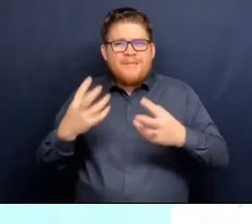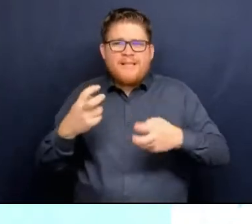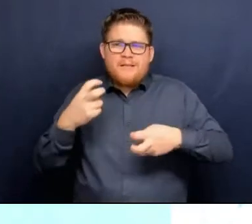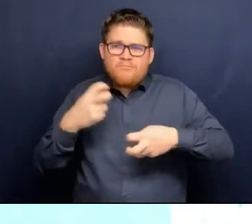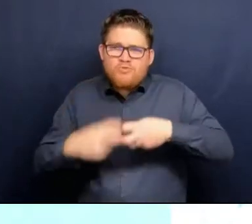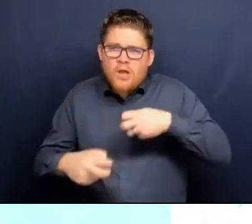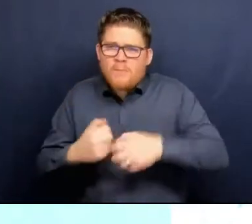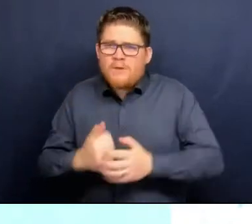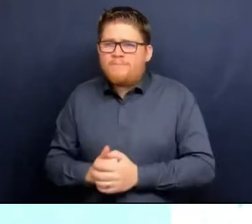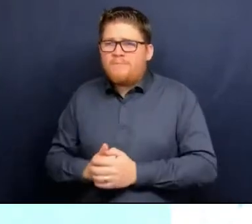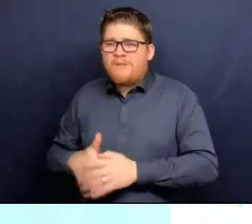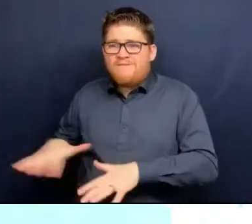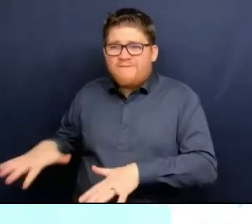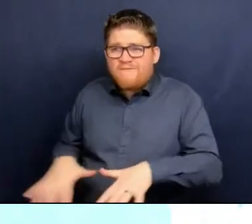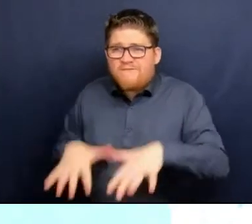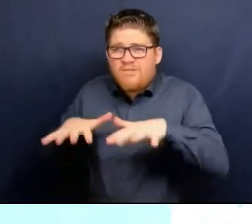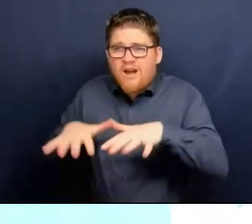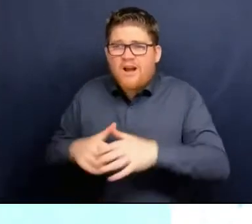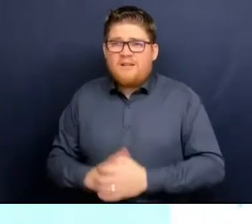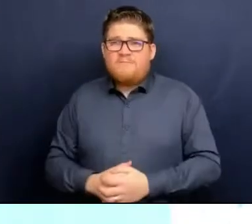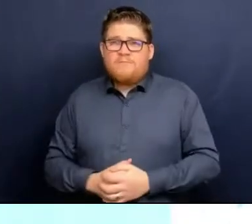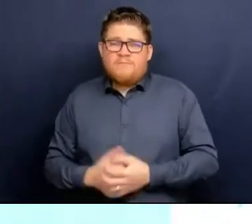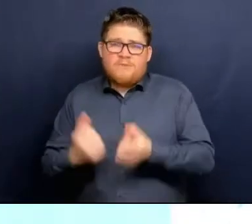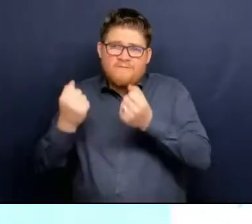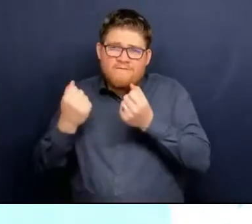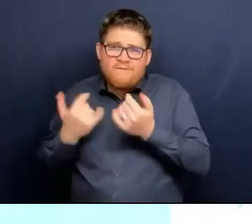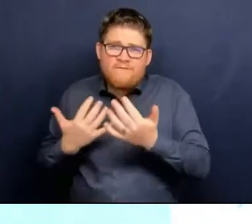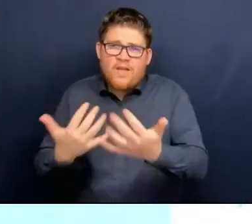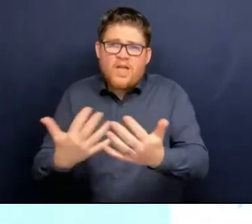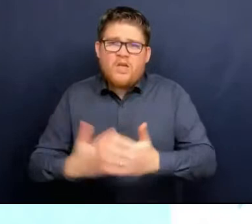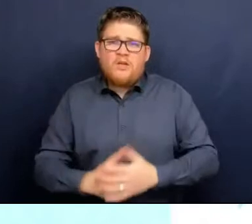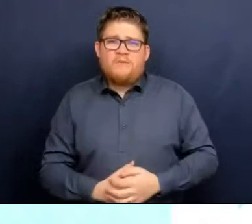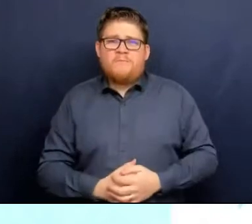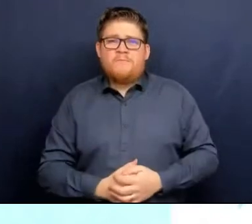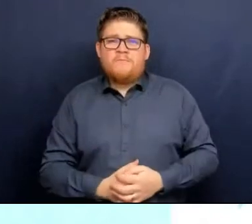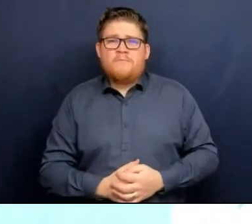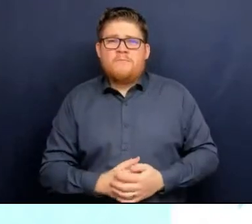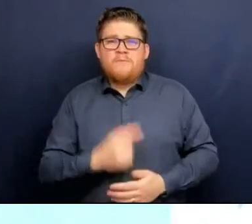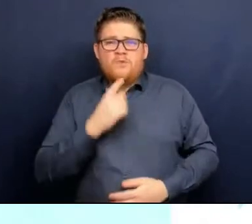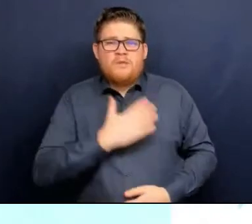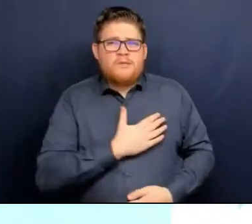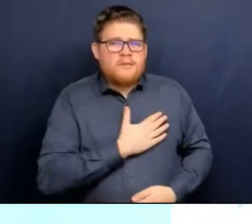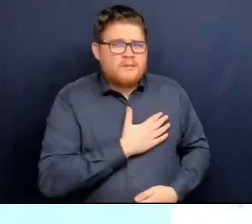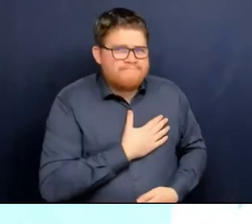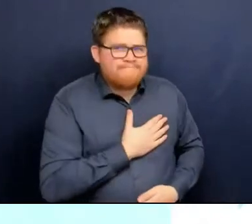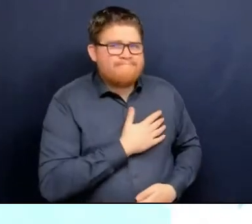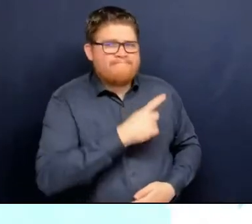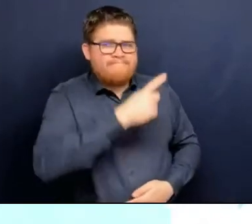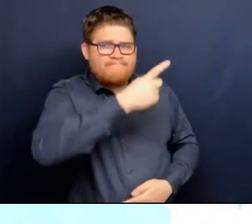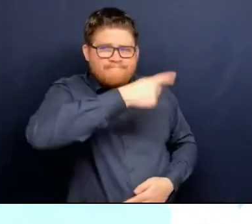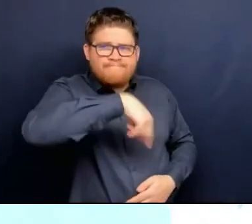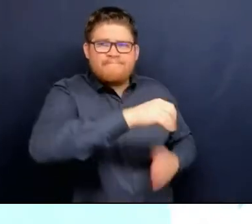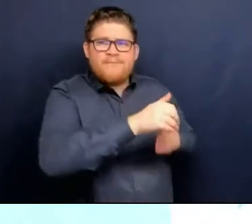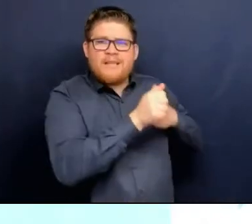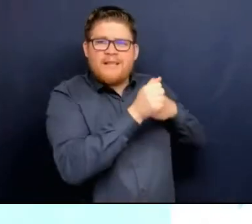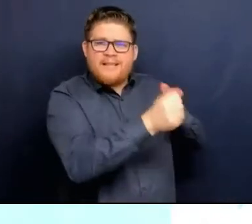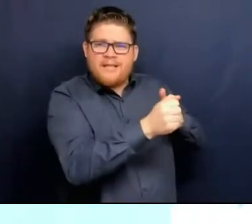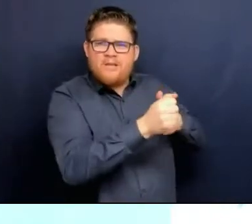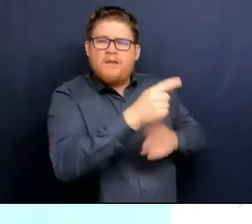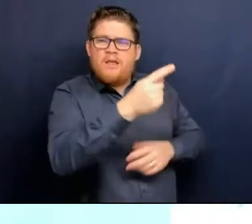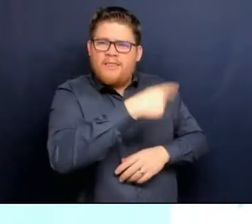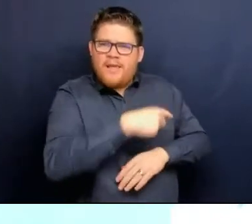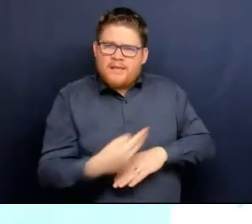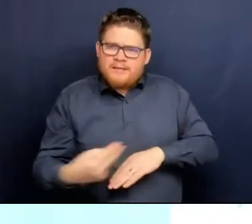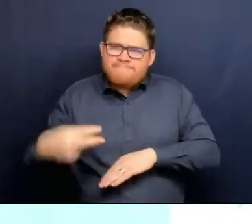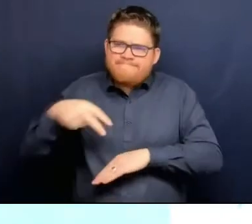the leadership in all the communities across this province for standing up and looking after the people the way they do. You